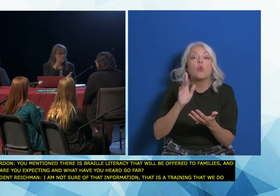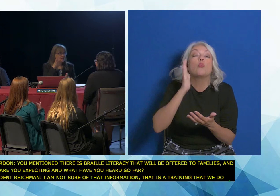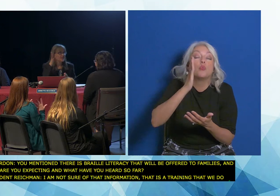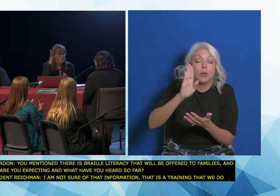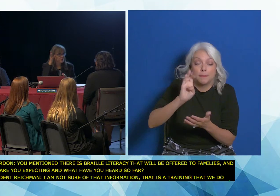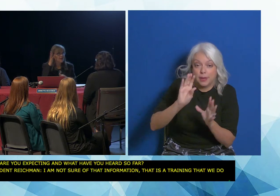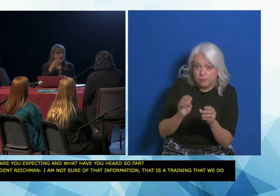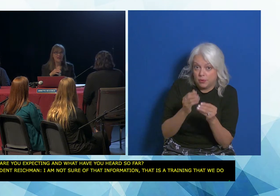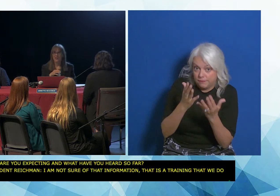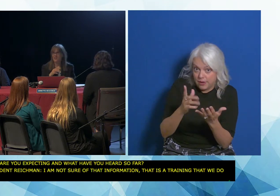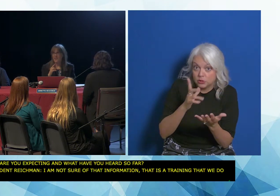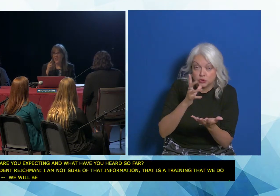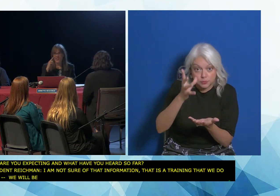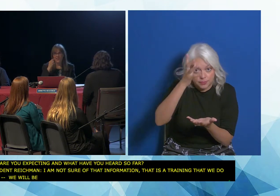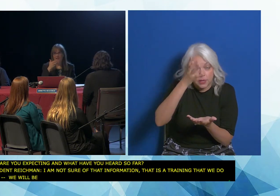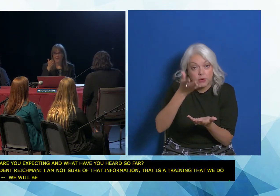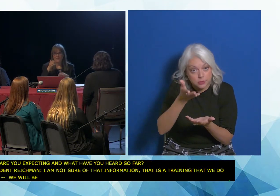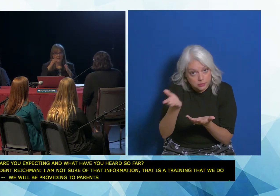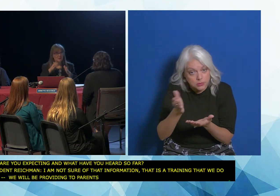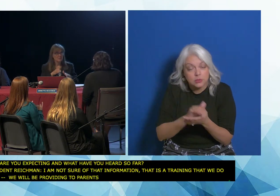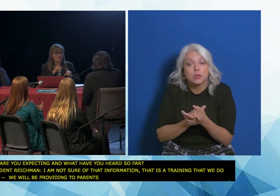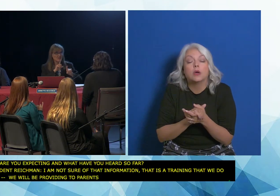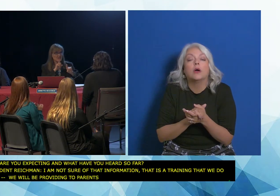be providing to parents.